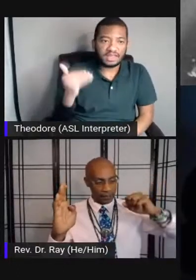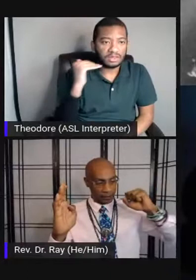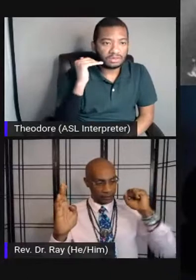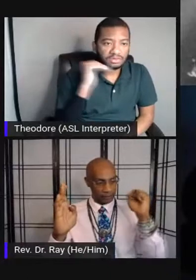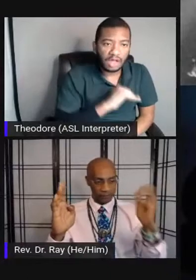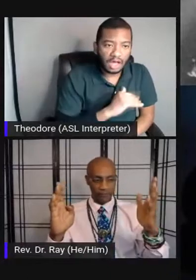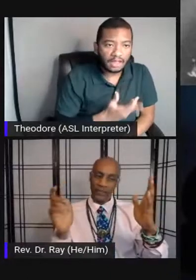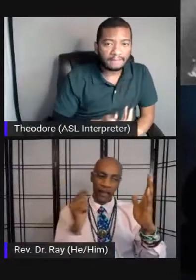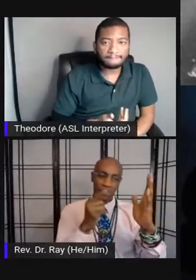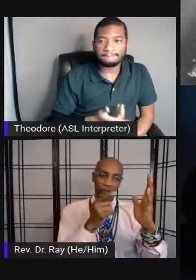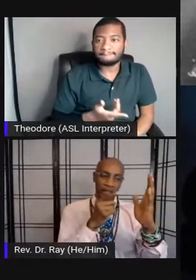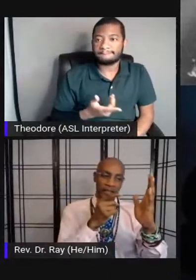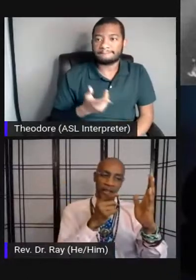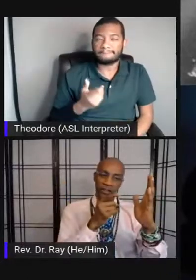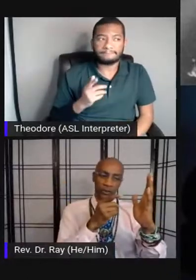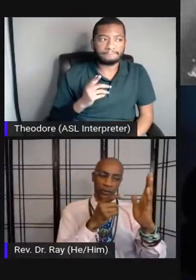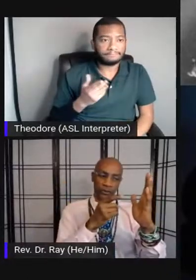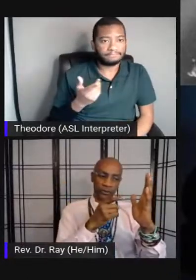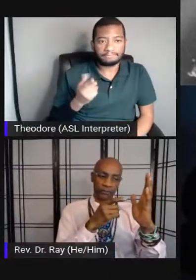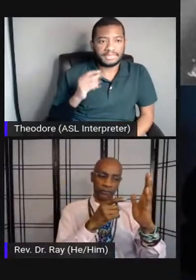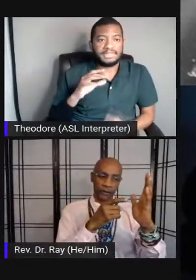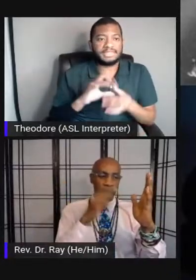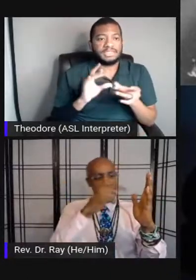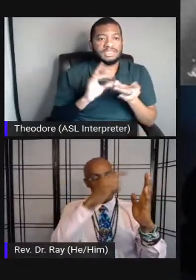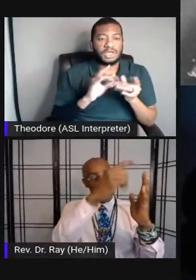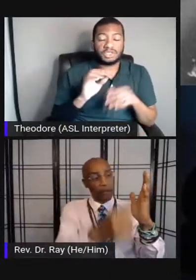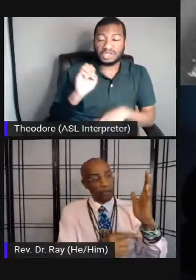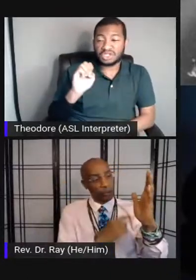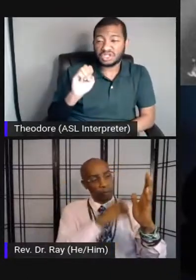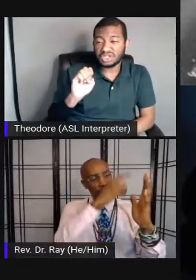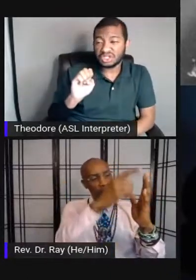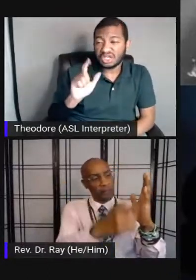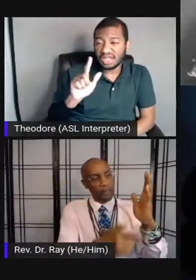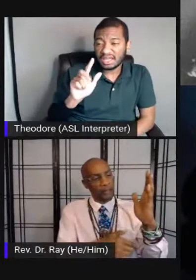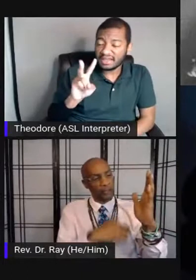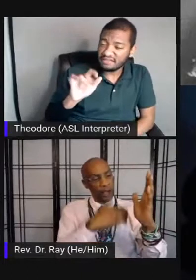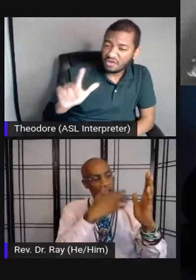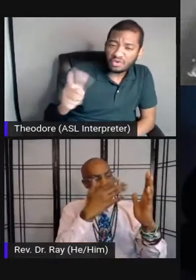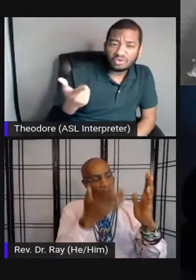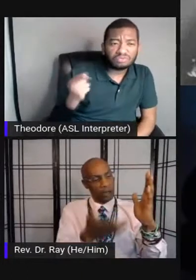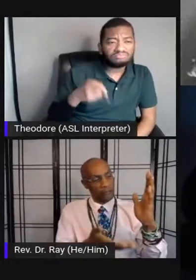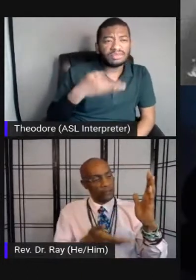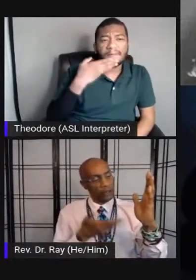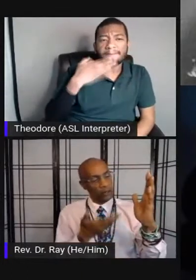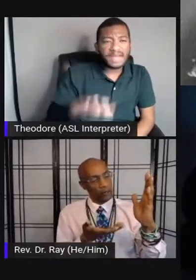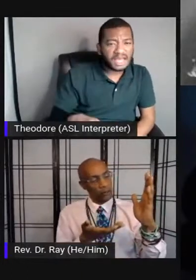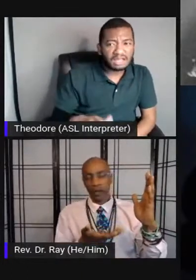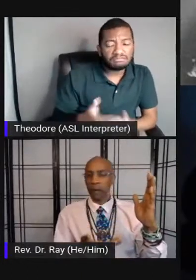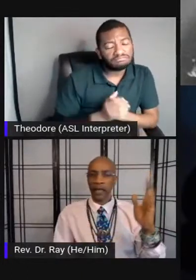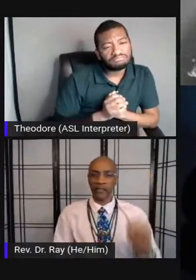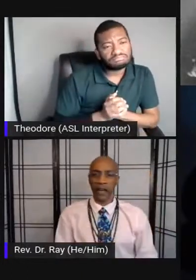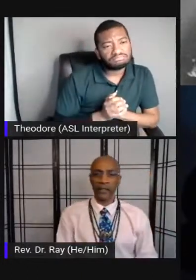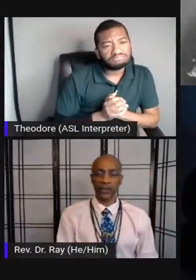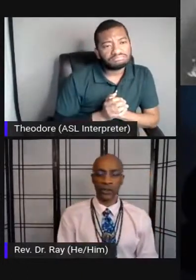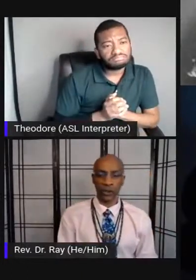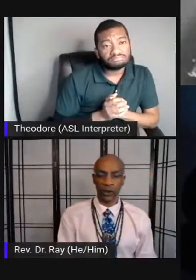bad. Yeah, well, that's not a truth. And yet you are pointing me in the direction of what am